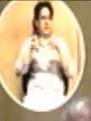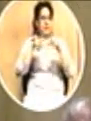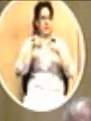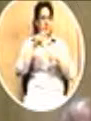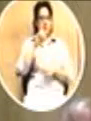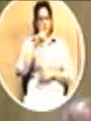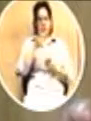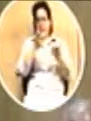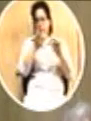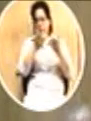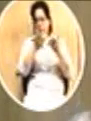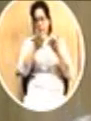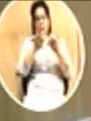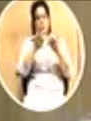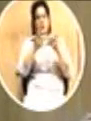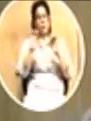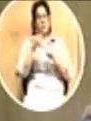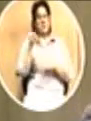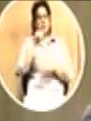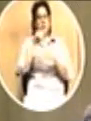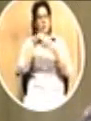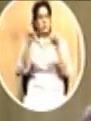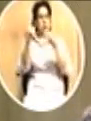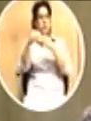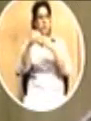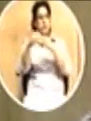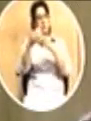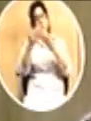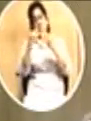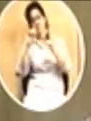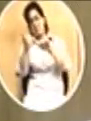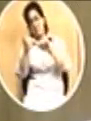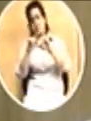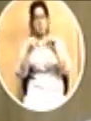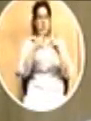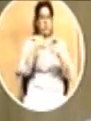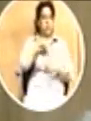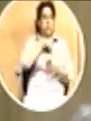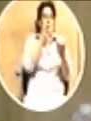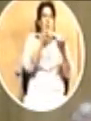do not want you in office anymore. You may want to stay, but we don't want you.